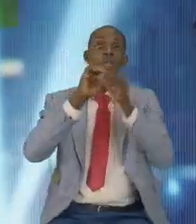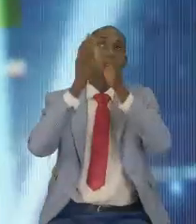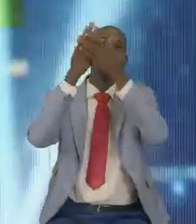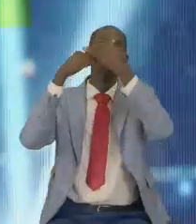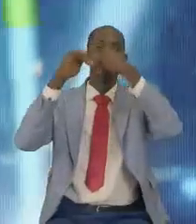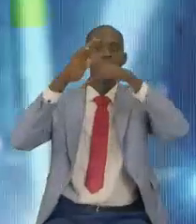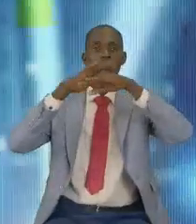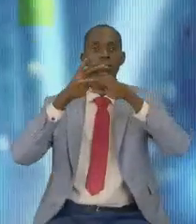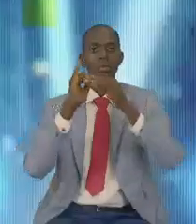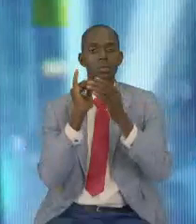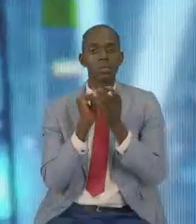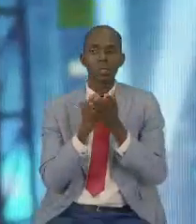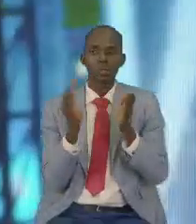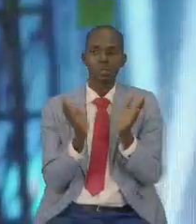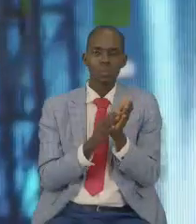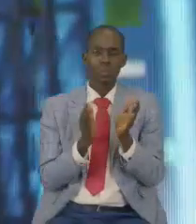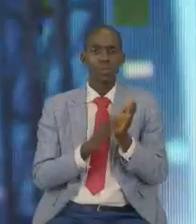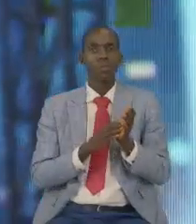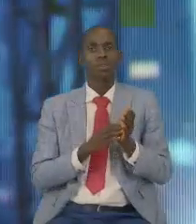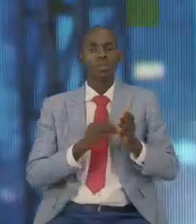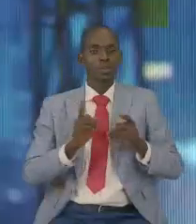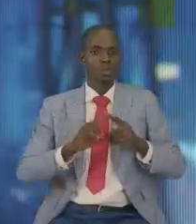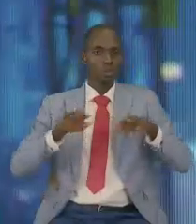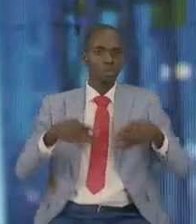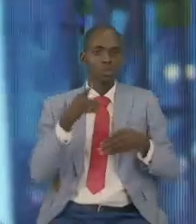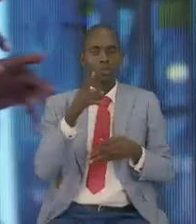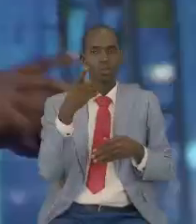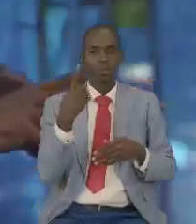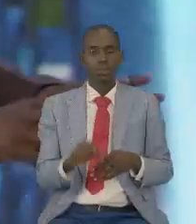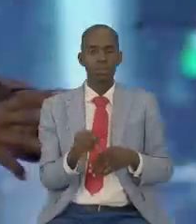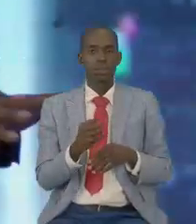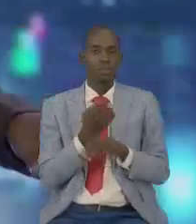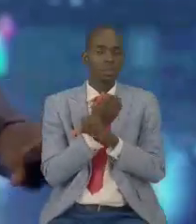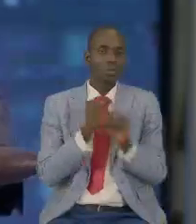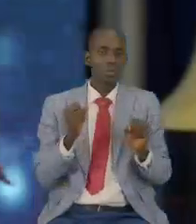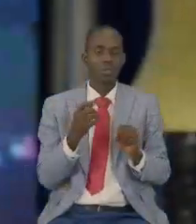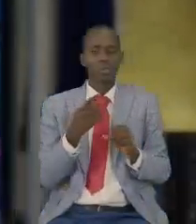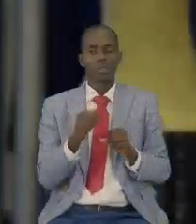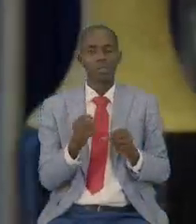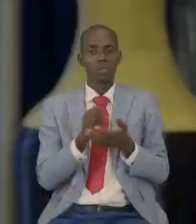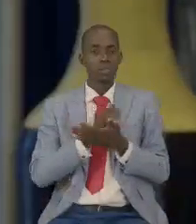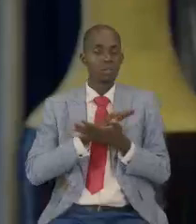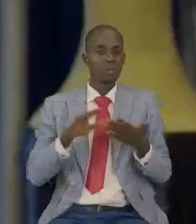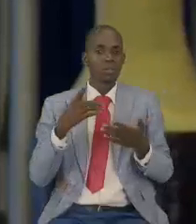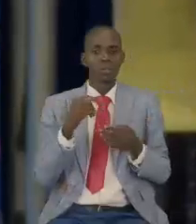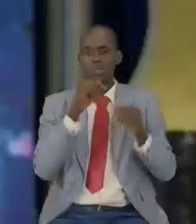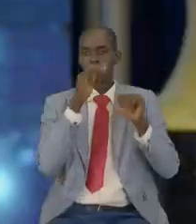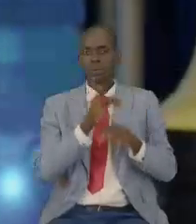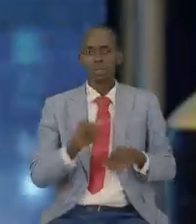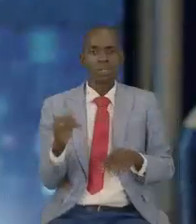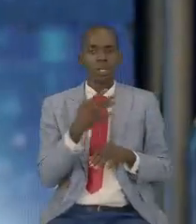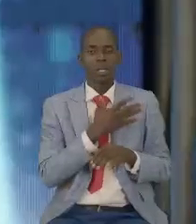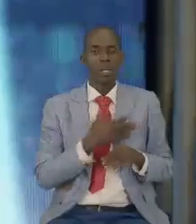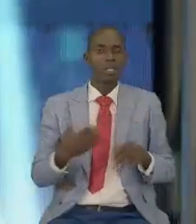salvation and redemption and reconciliation and blessing. And he has saved us and washed us